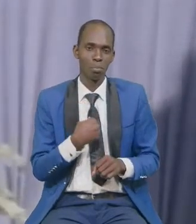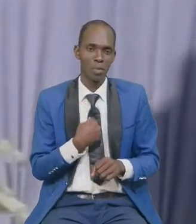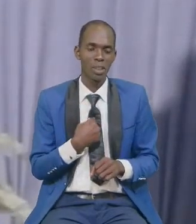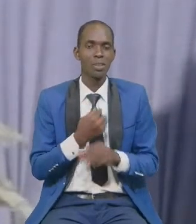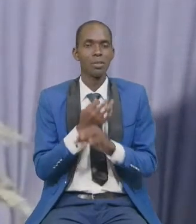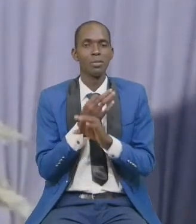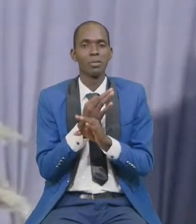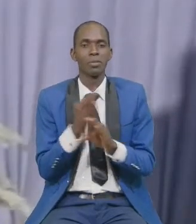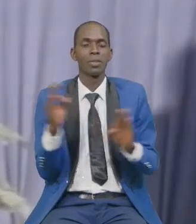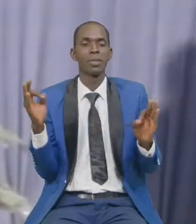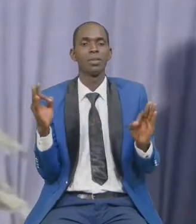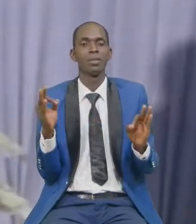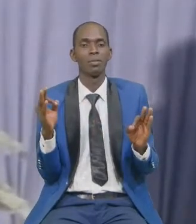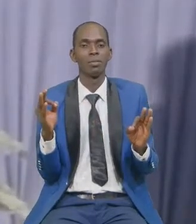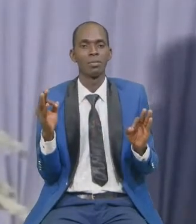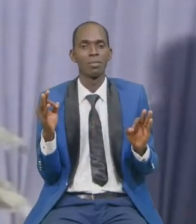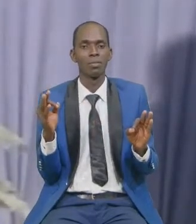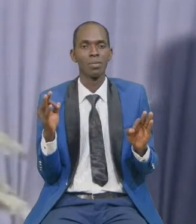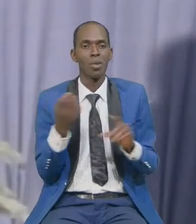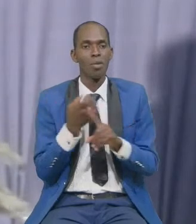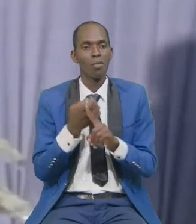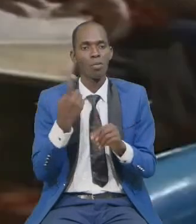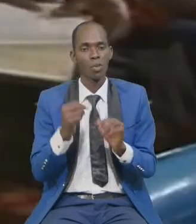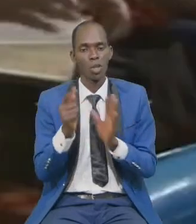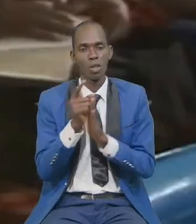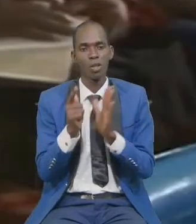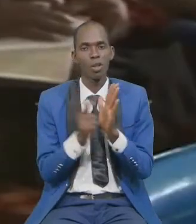has made me free from the